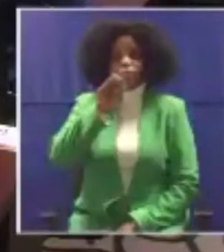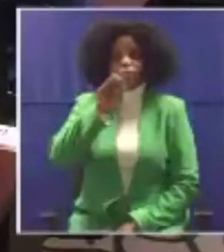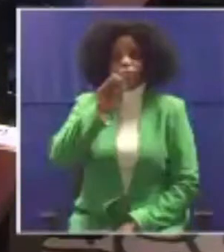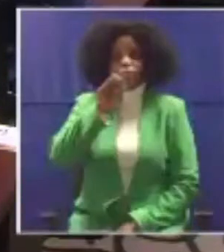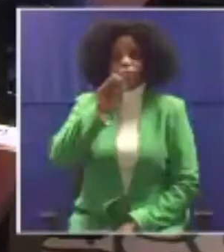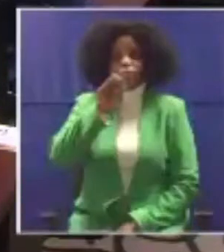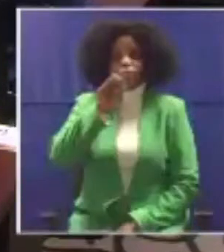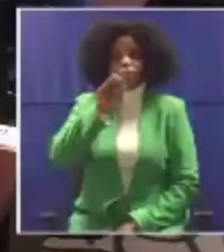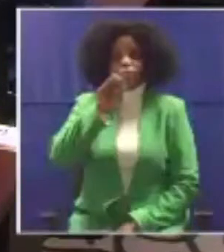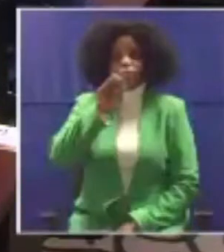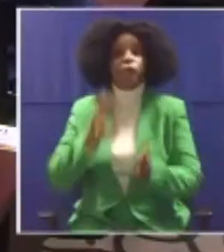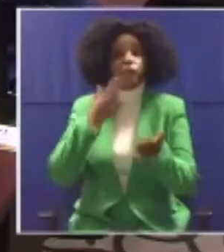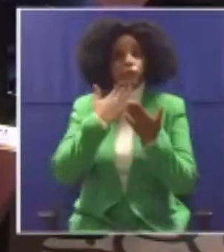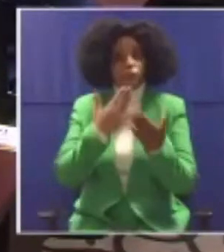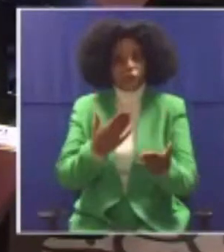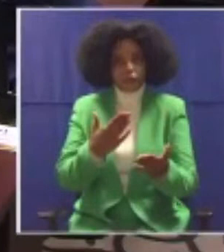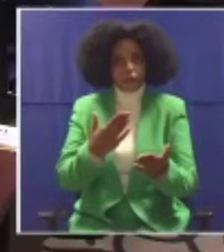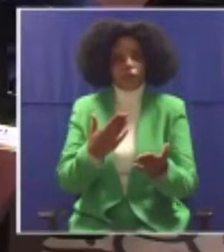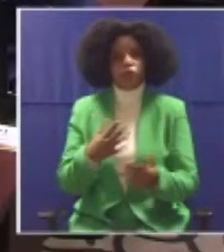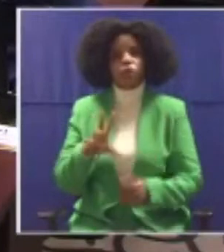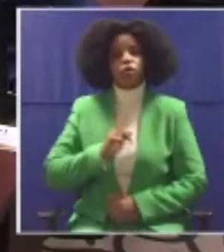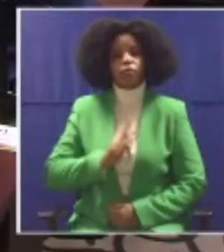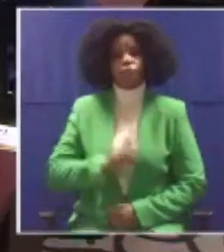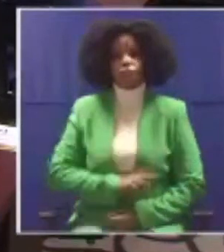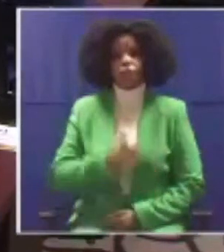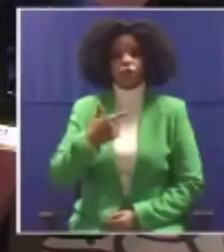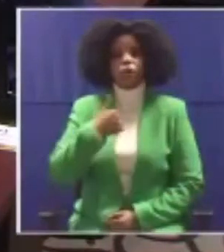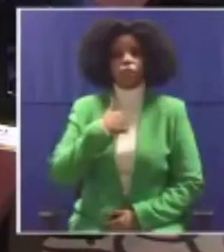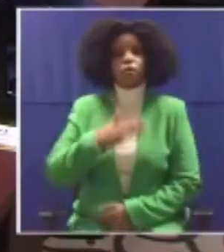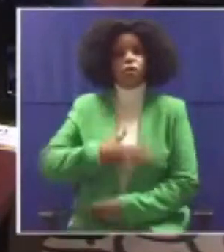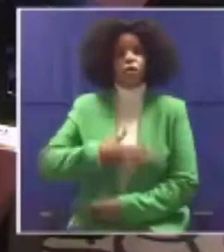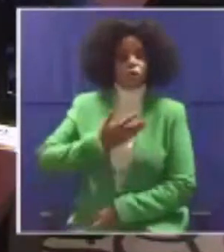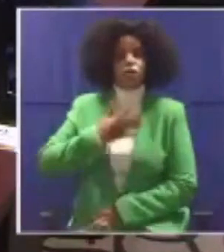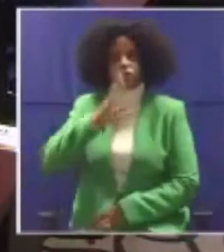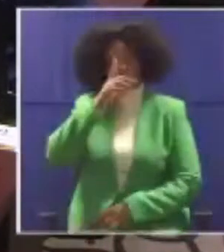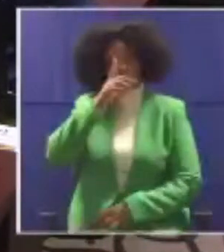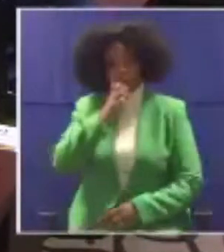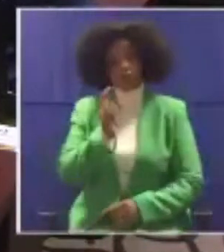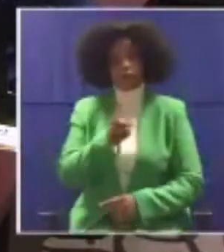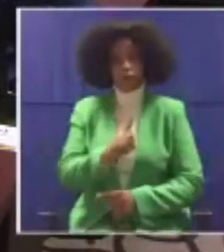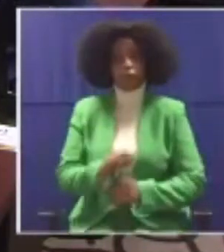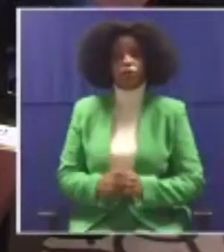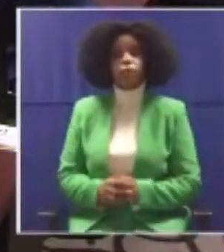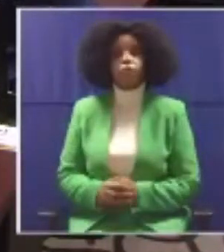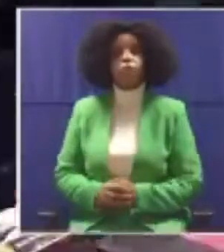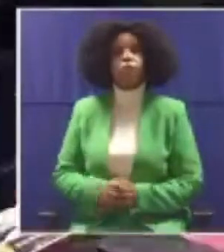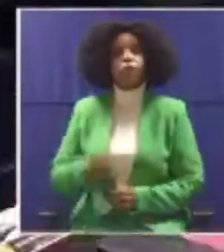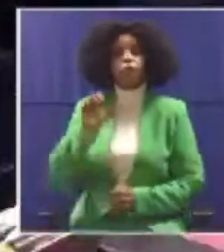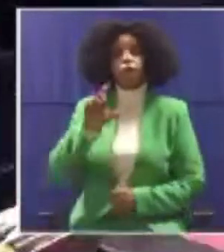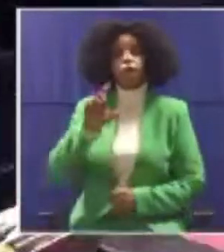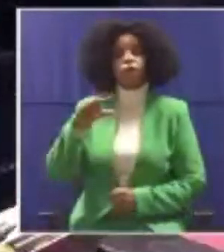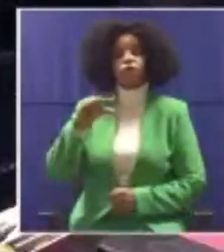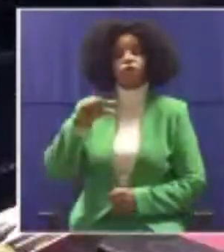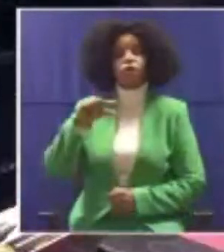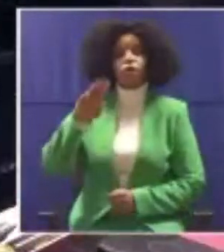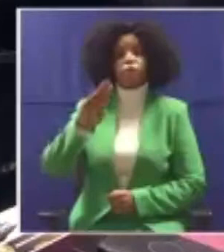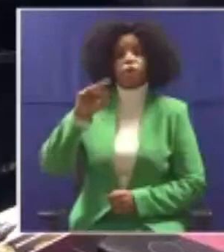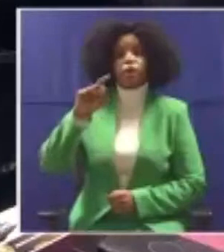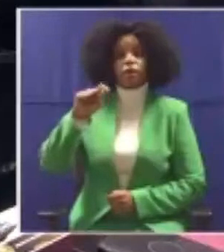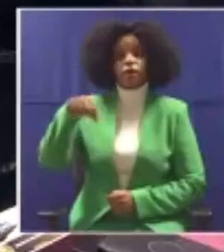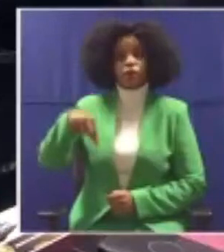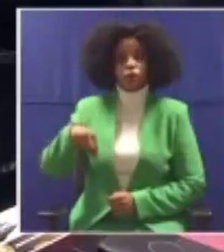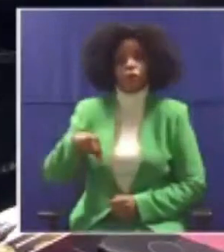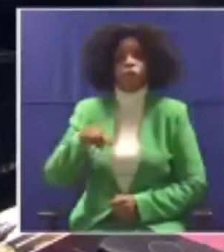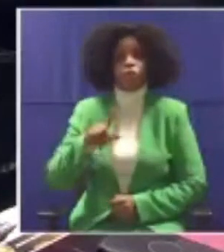I'm glad that we agree that LGBTQI rights are human rights. Human rights are rights that people are entitled to by virtue of